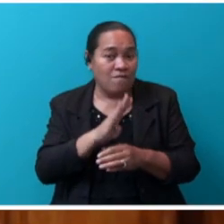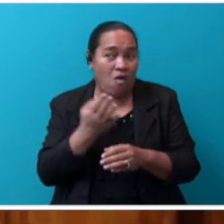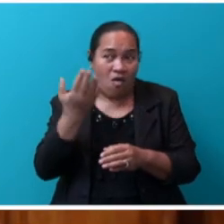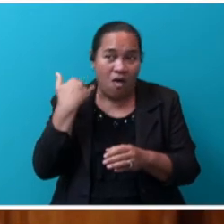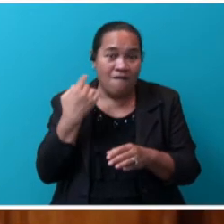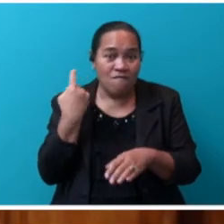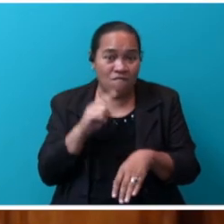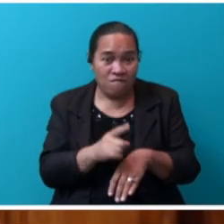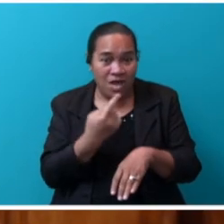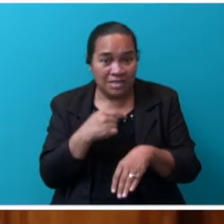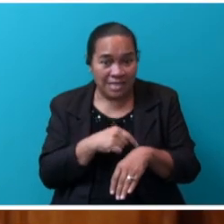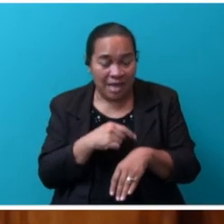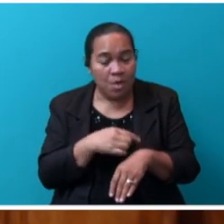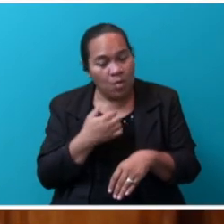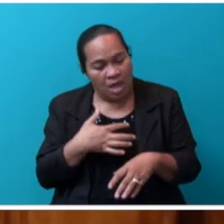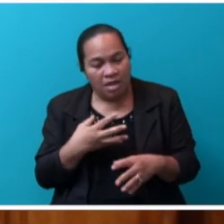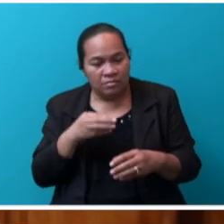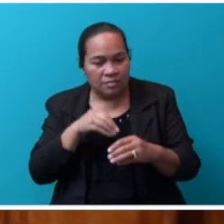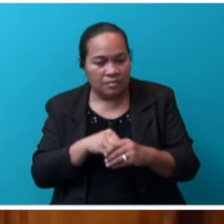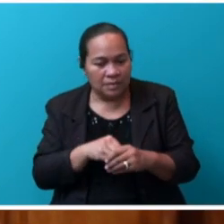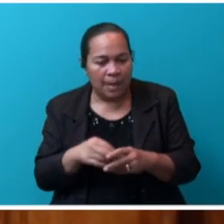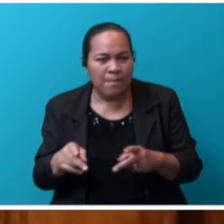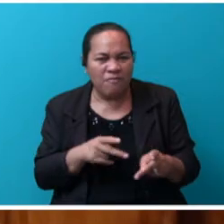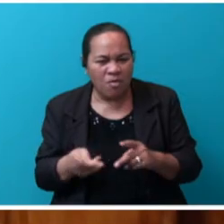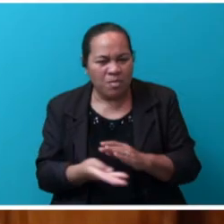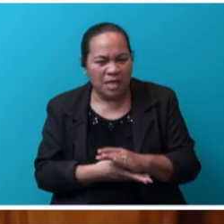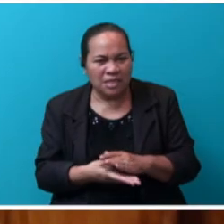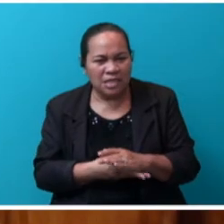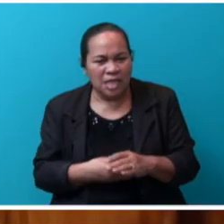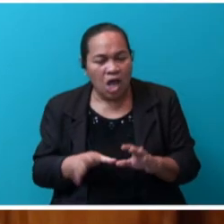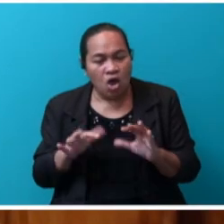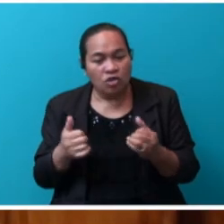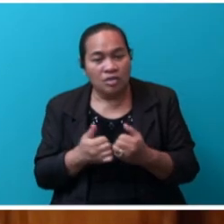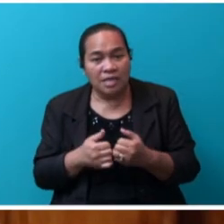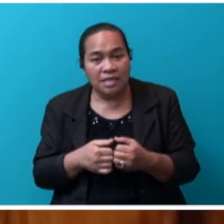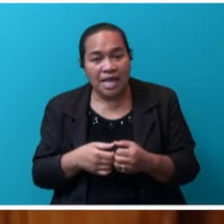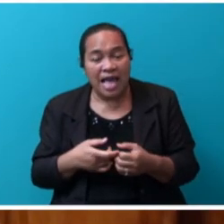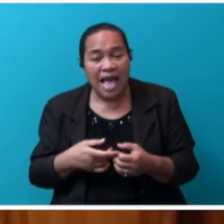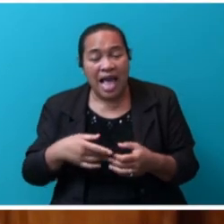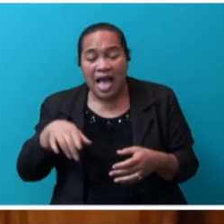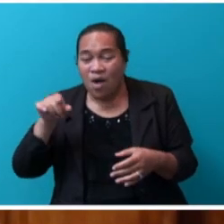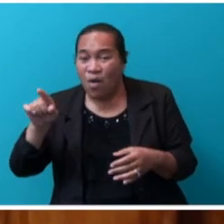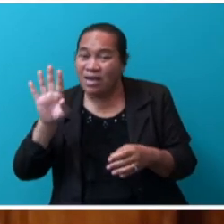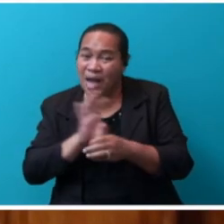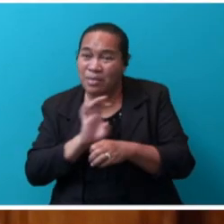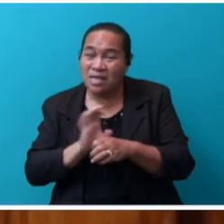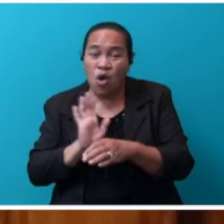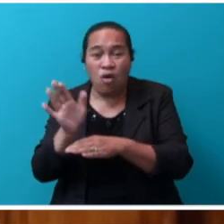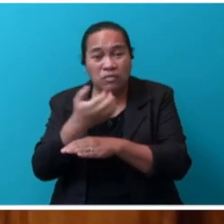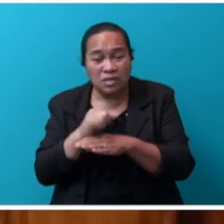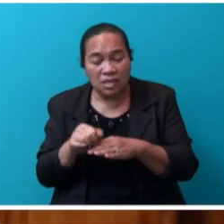we have engaged in a performance-based contract with a Spanish company to reduce the water leakage to